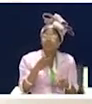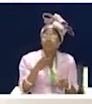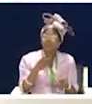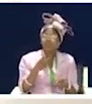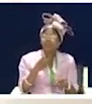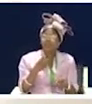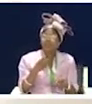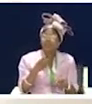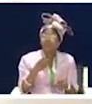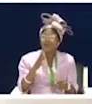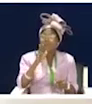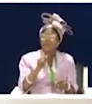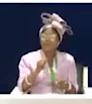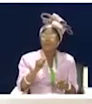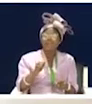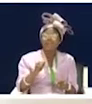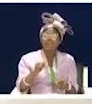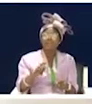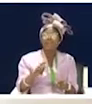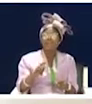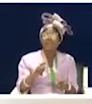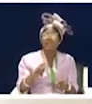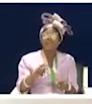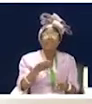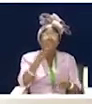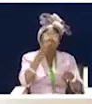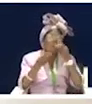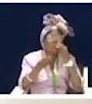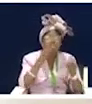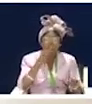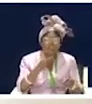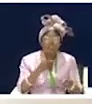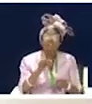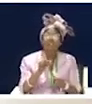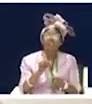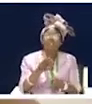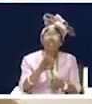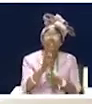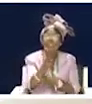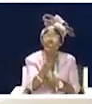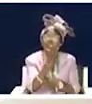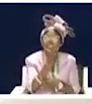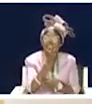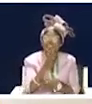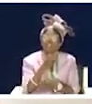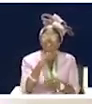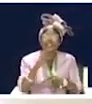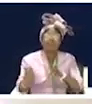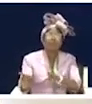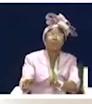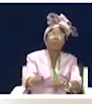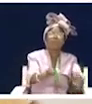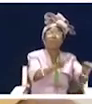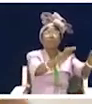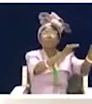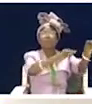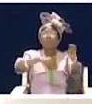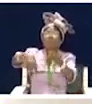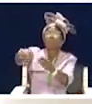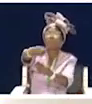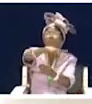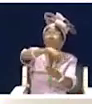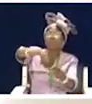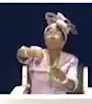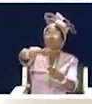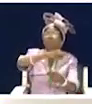can identify by the grace of God that study agri. And to get water to drink, they move us around the bush, just like the other